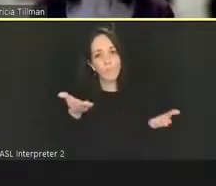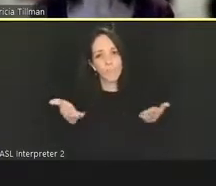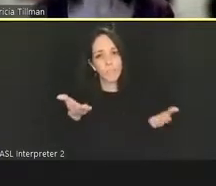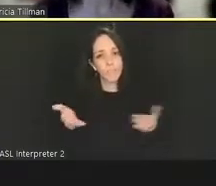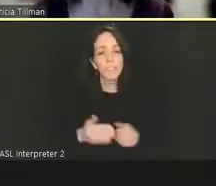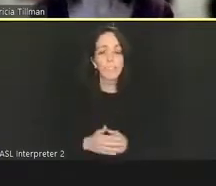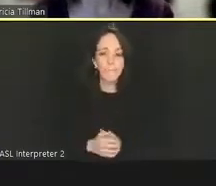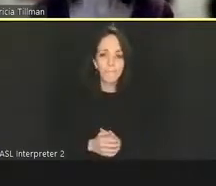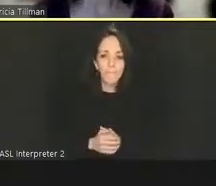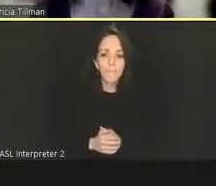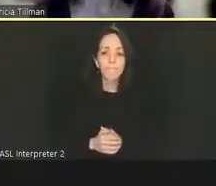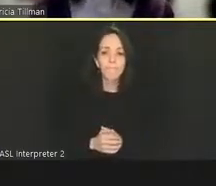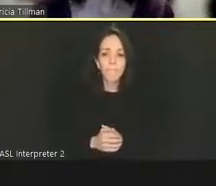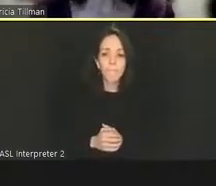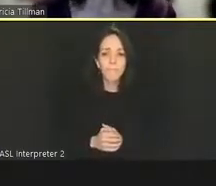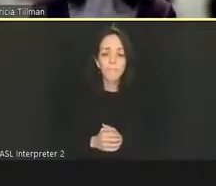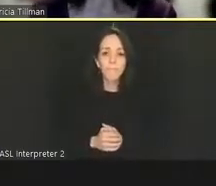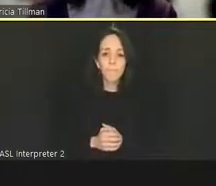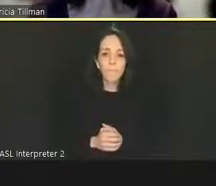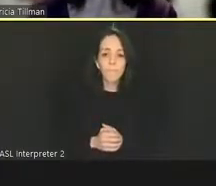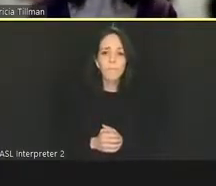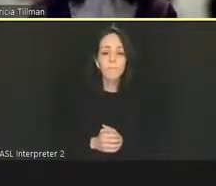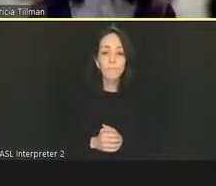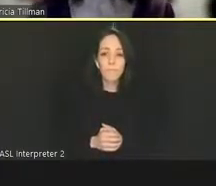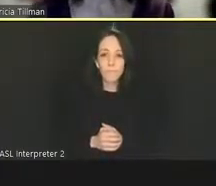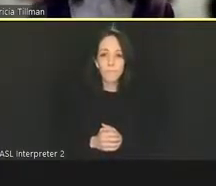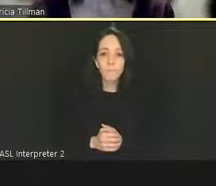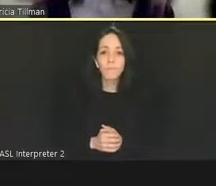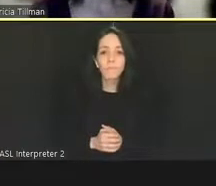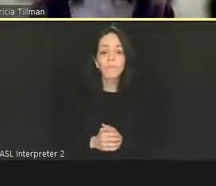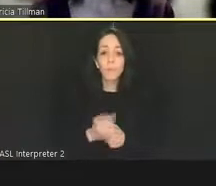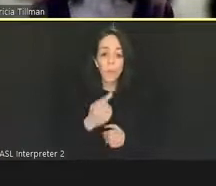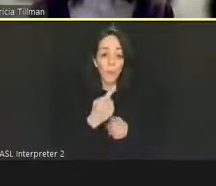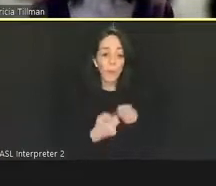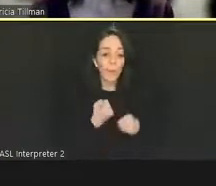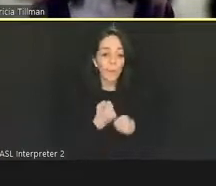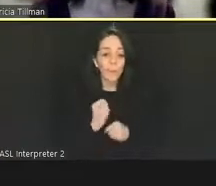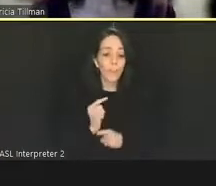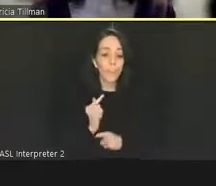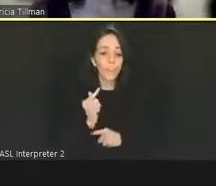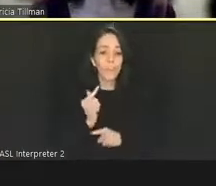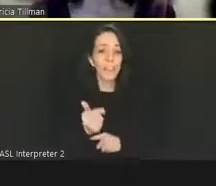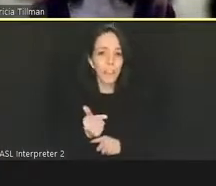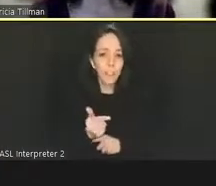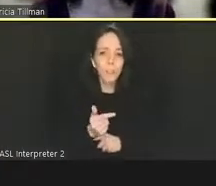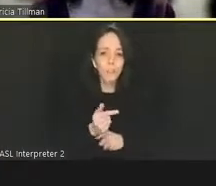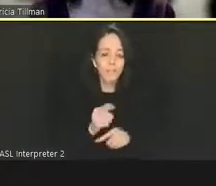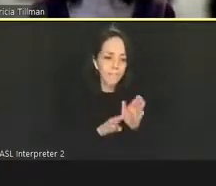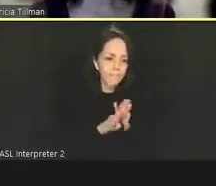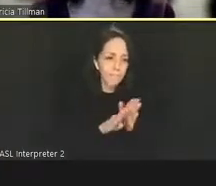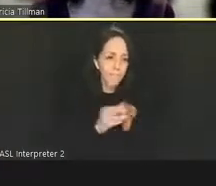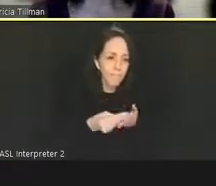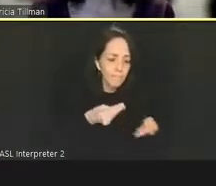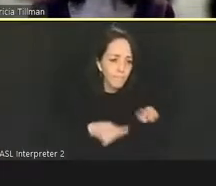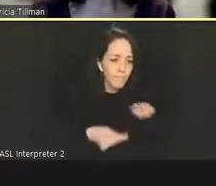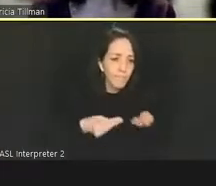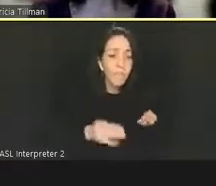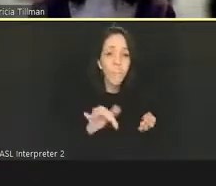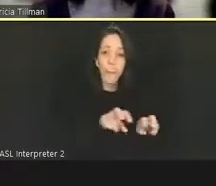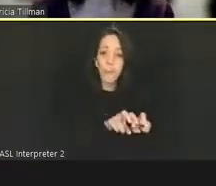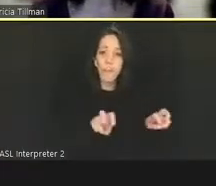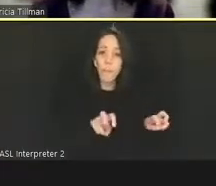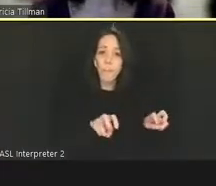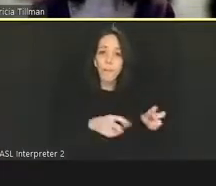And in the following year, as our budget was being developed, the budget